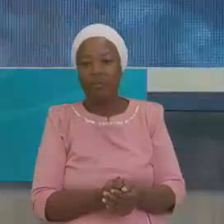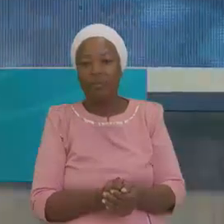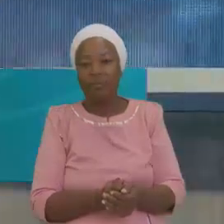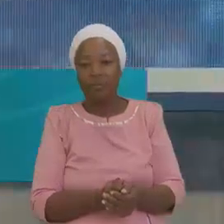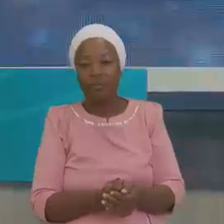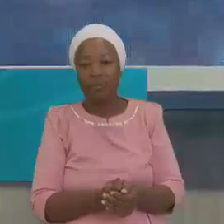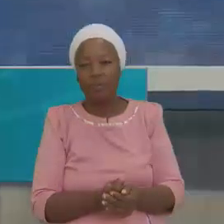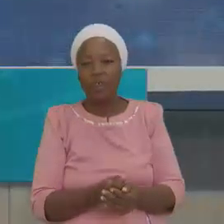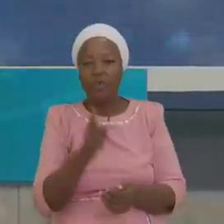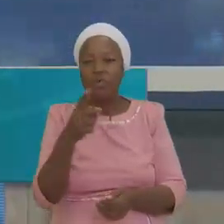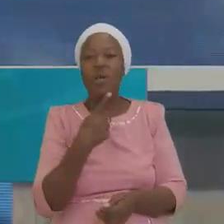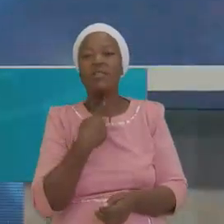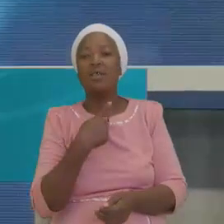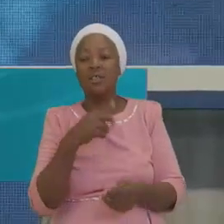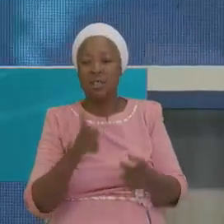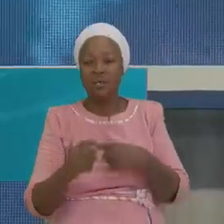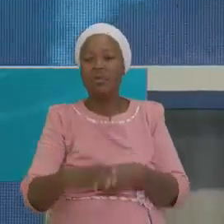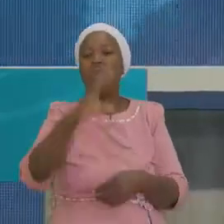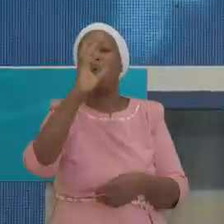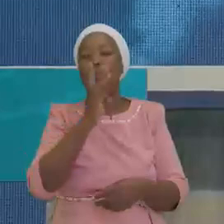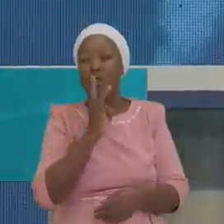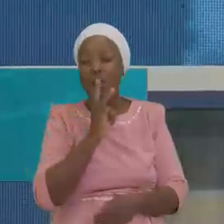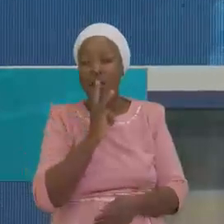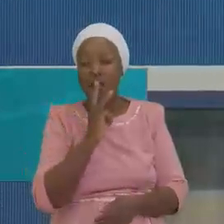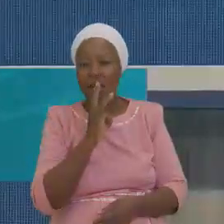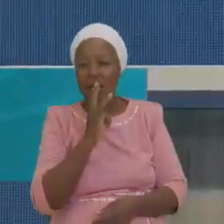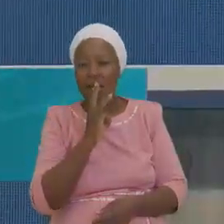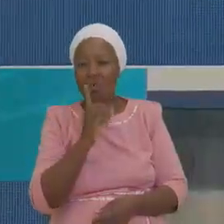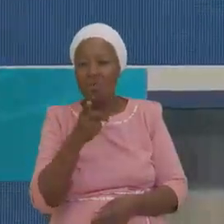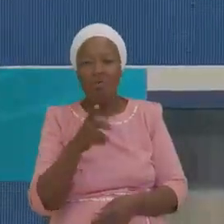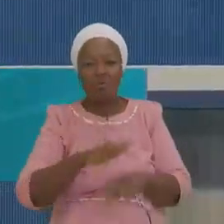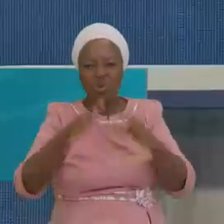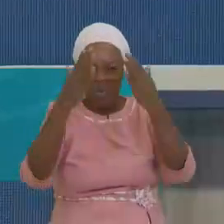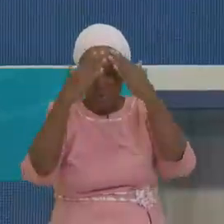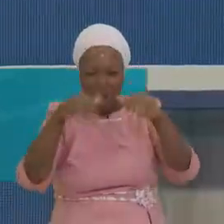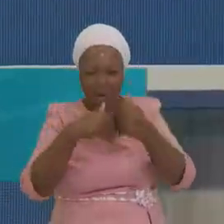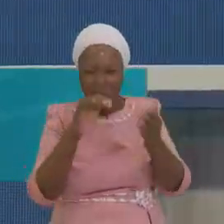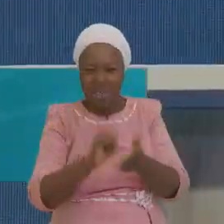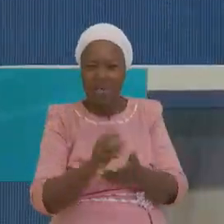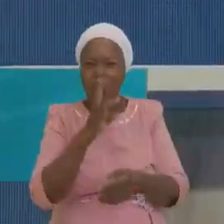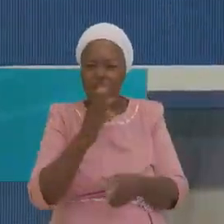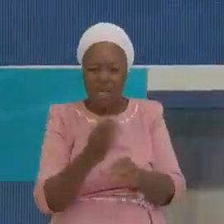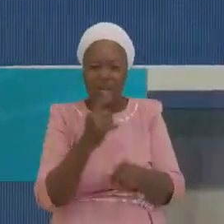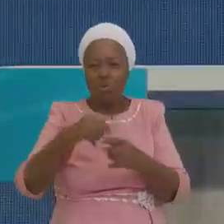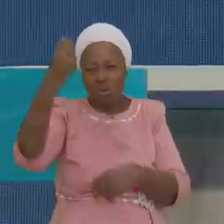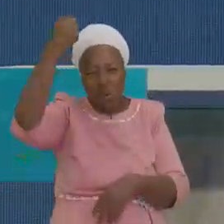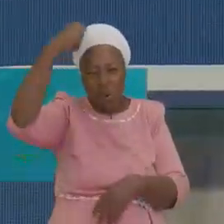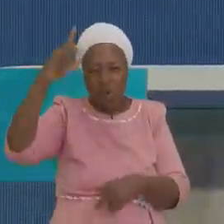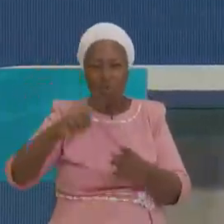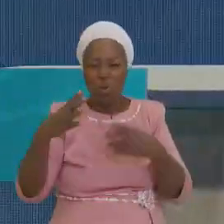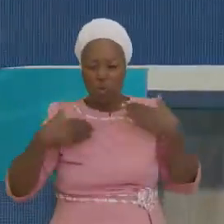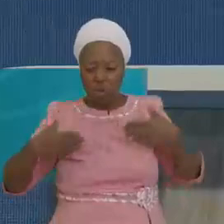You're thirsty, you drink water. You don't know how the water gets to your brain, to your body, to